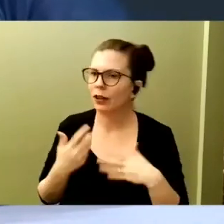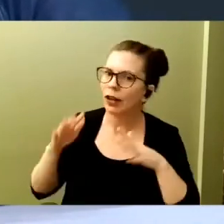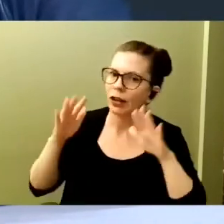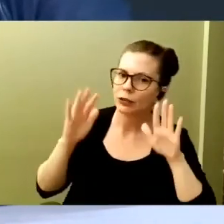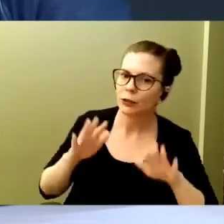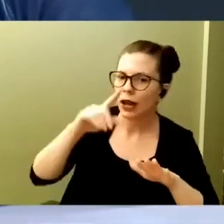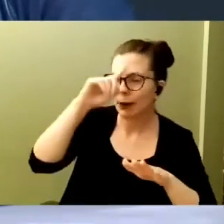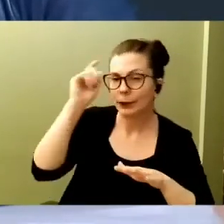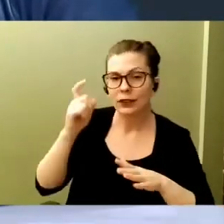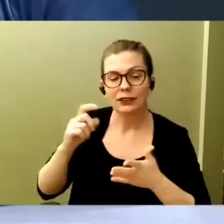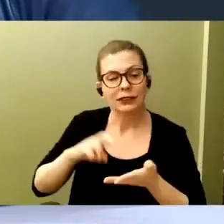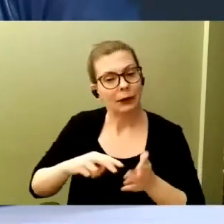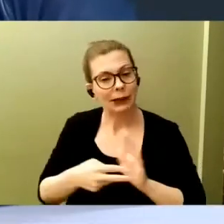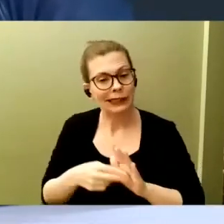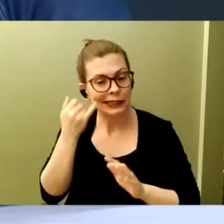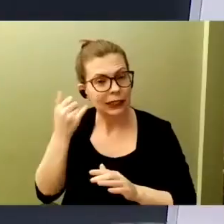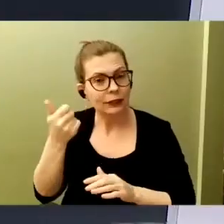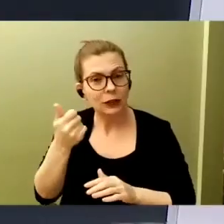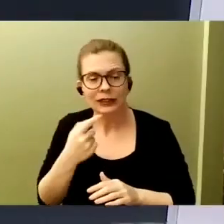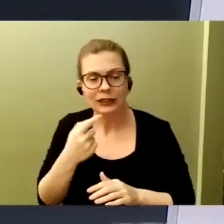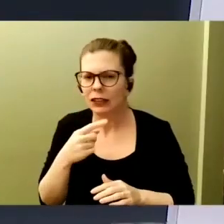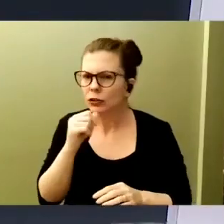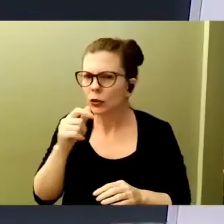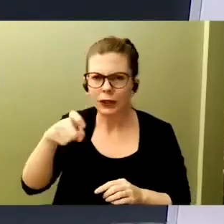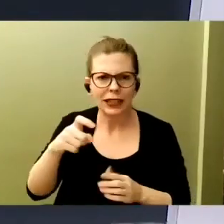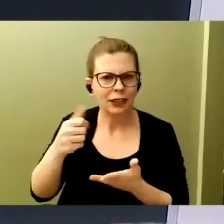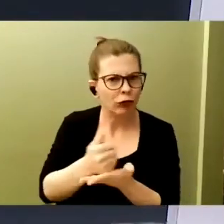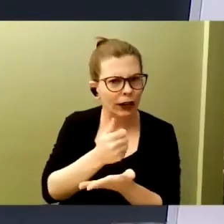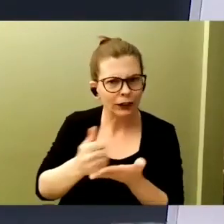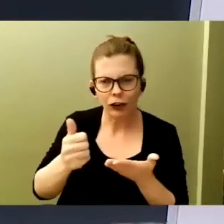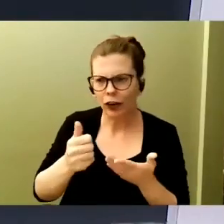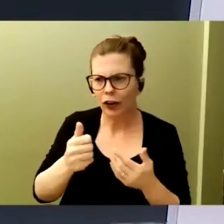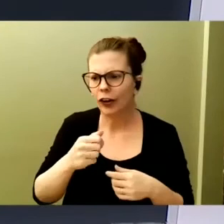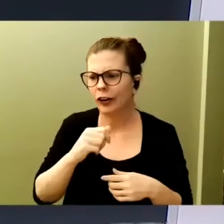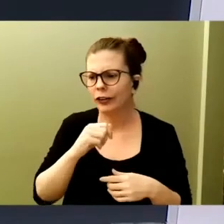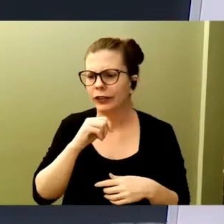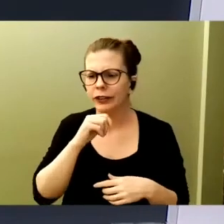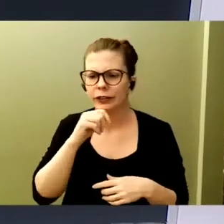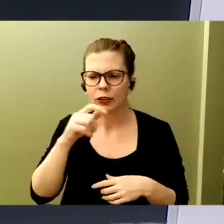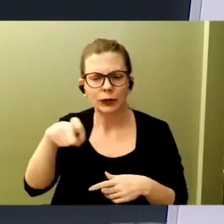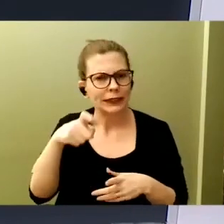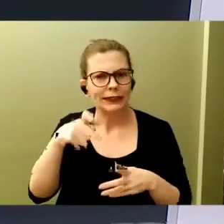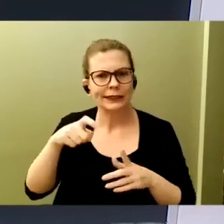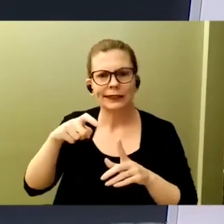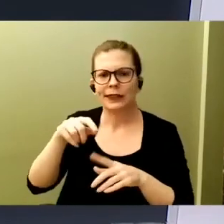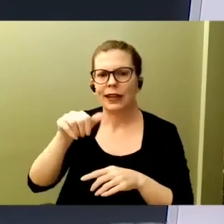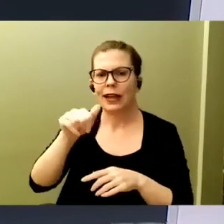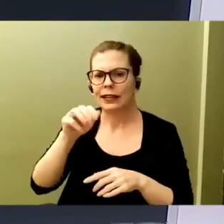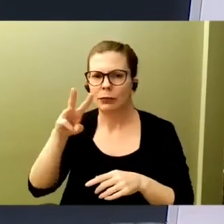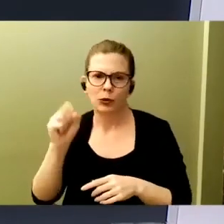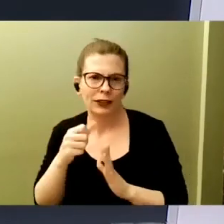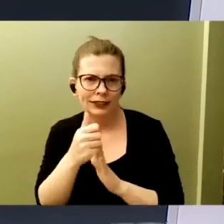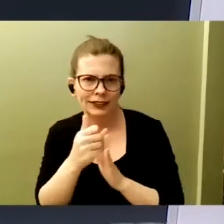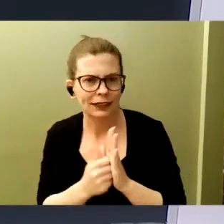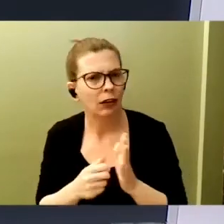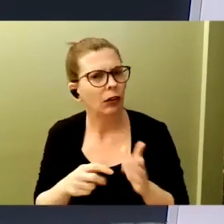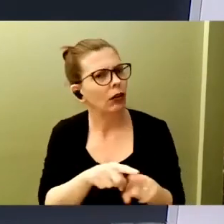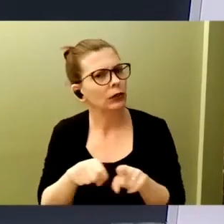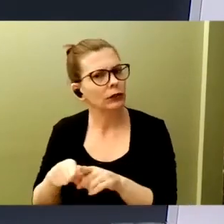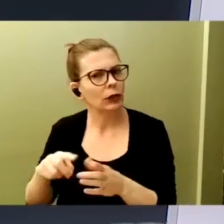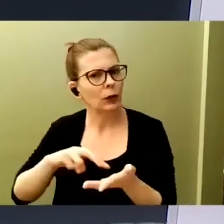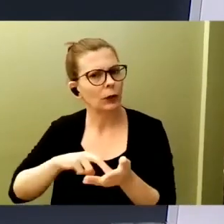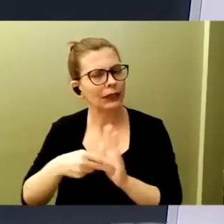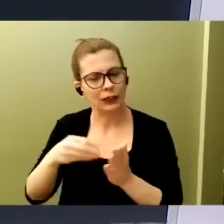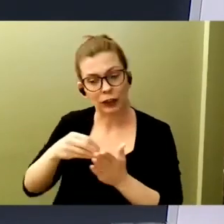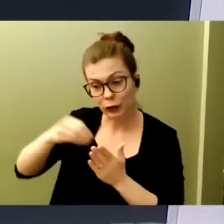if you're saying there is no need for a credit card, there is no need for an AWS account, it means also students or anyone